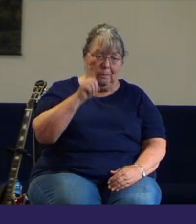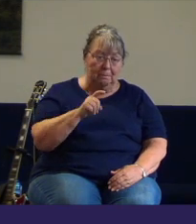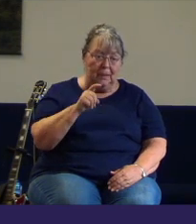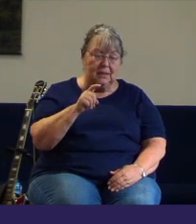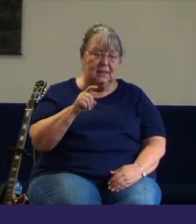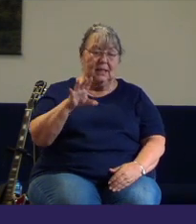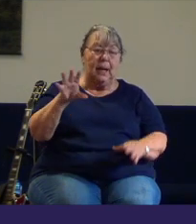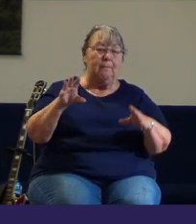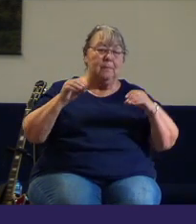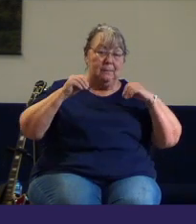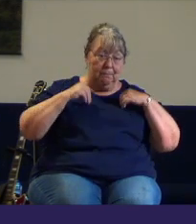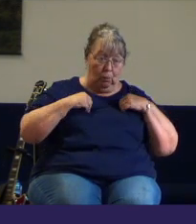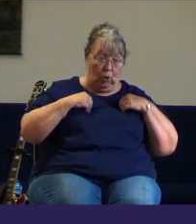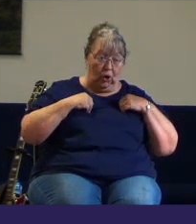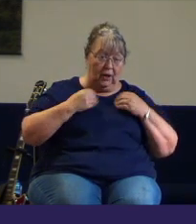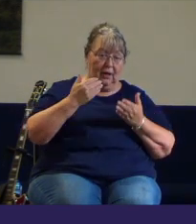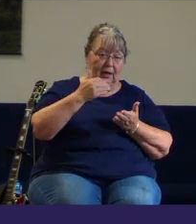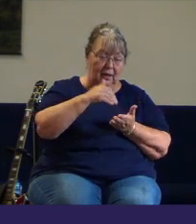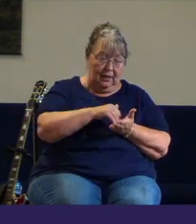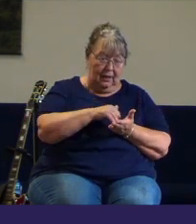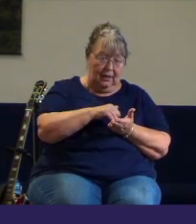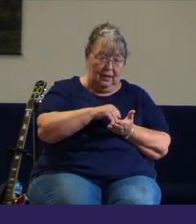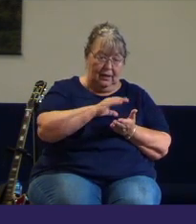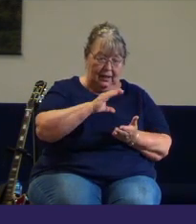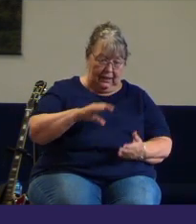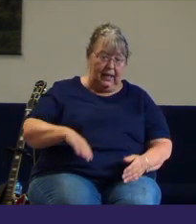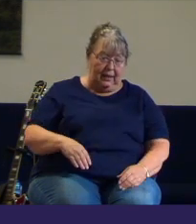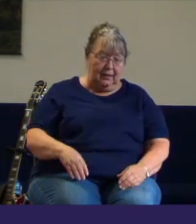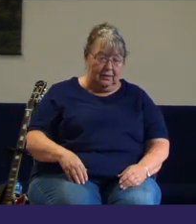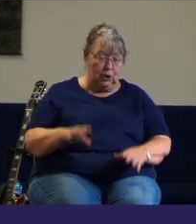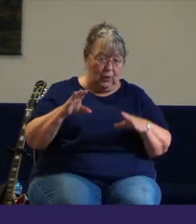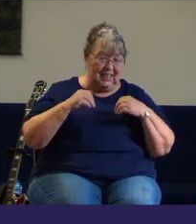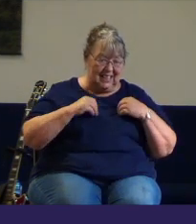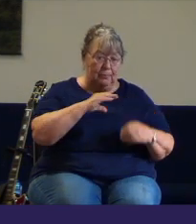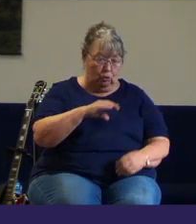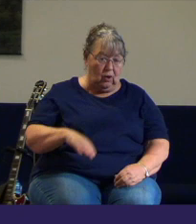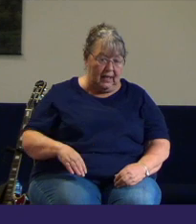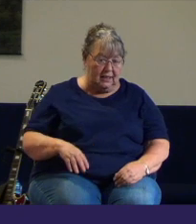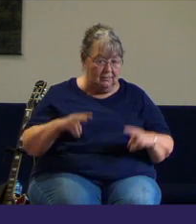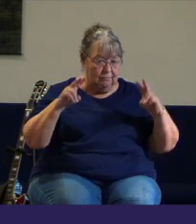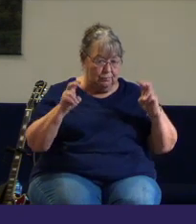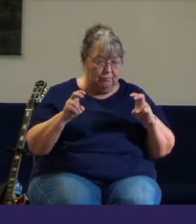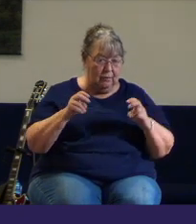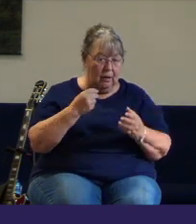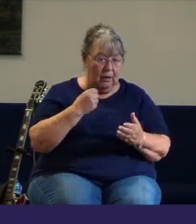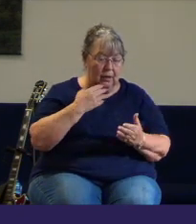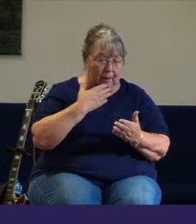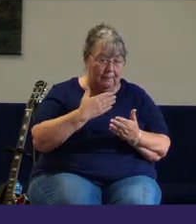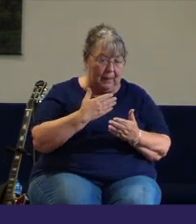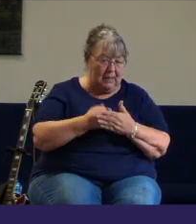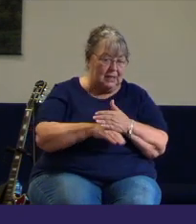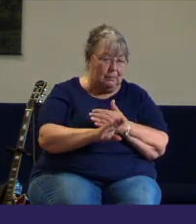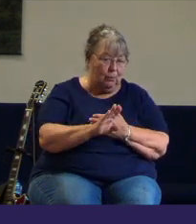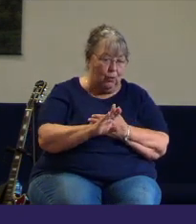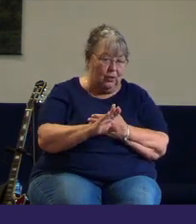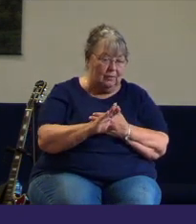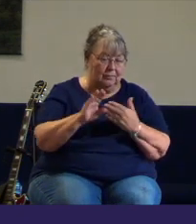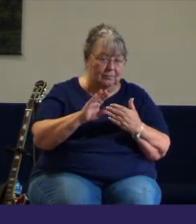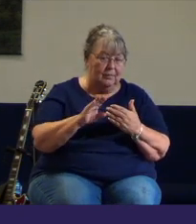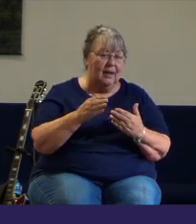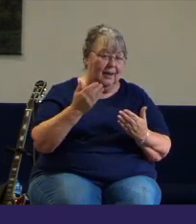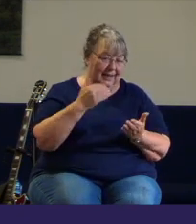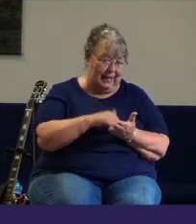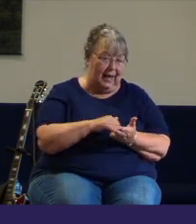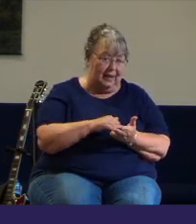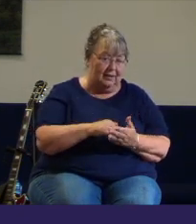again. We were born wrong the first day, the first time. We know that, right? Bible says we're born the wrong way.